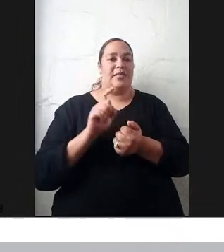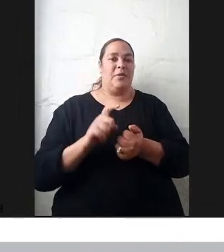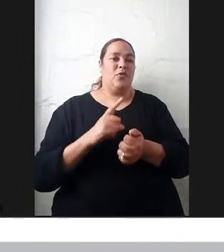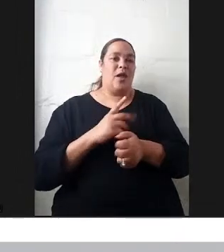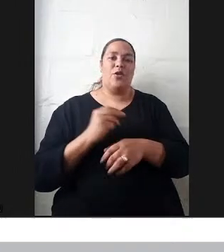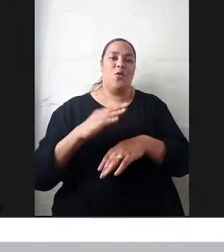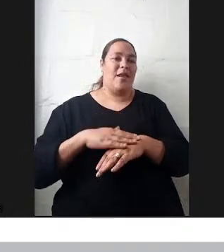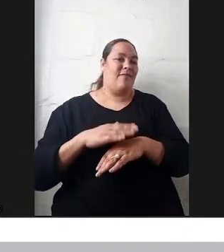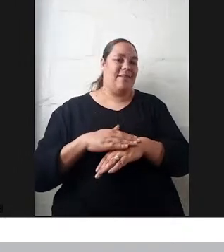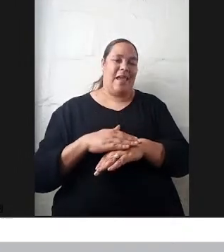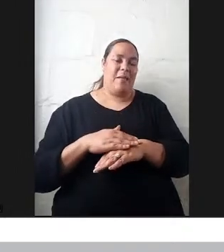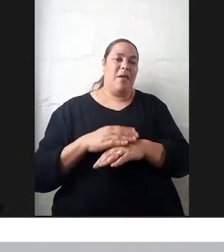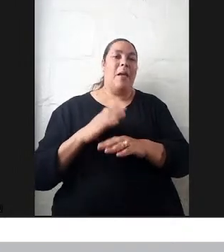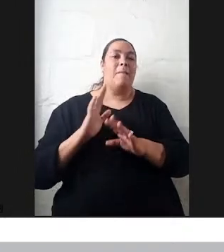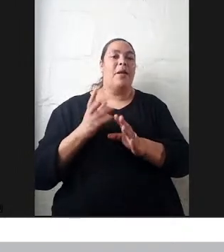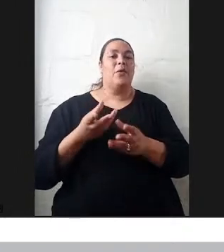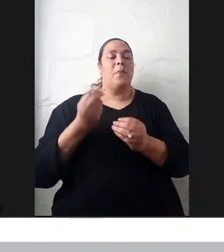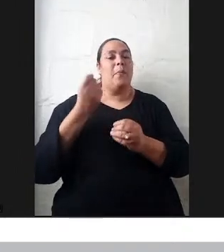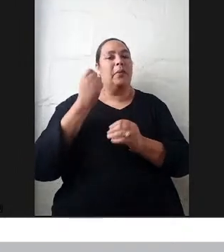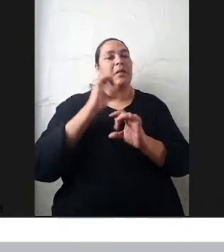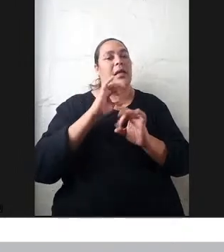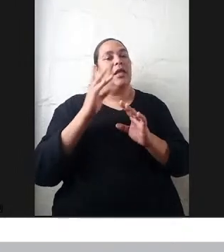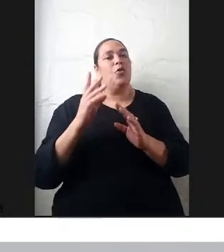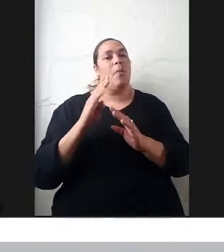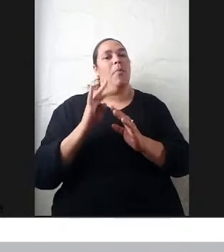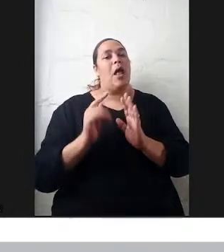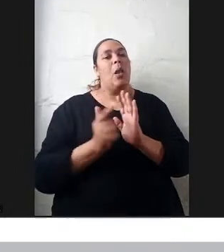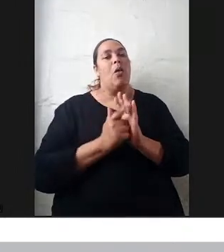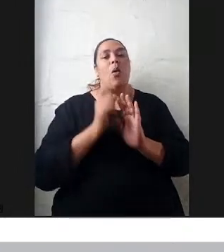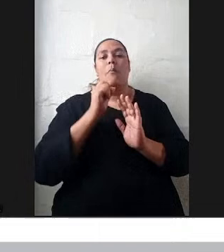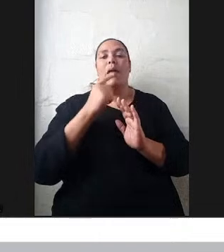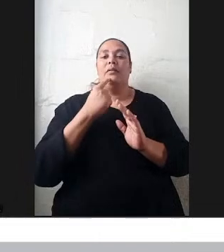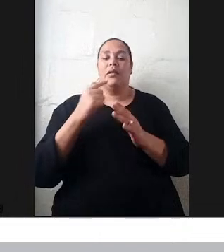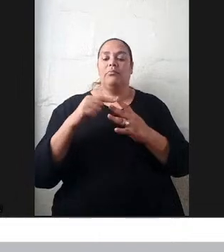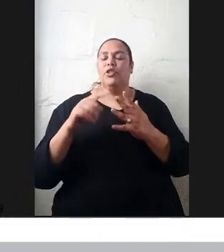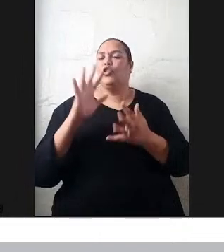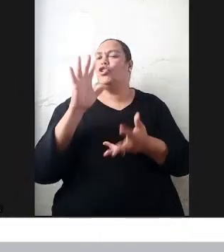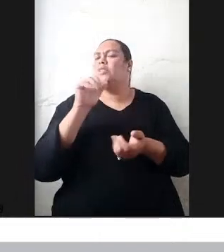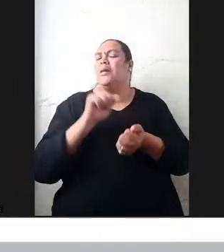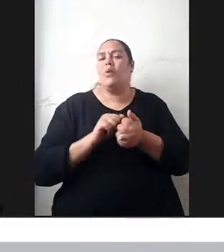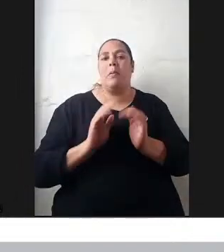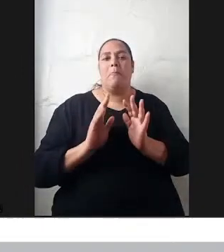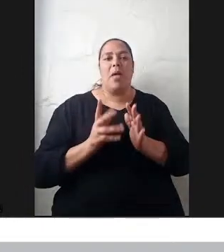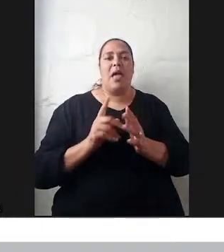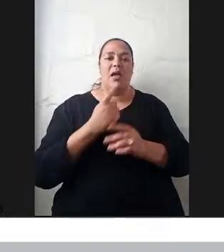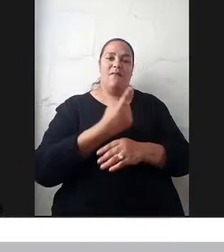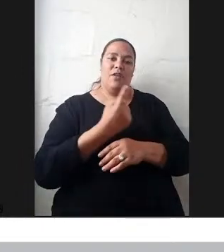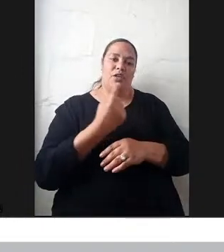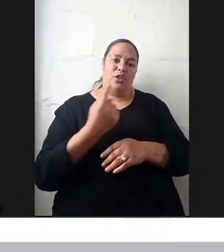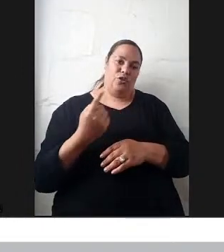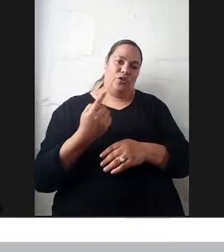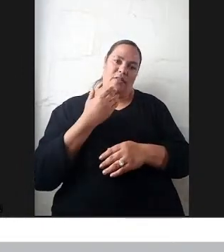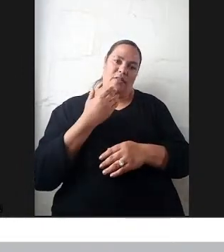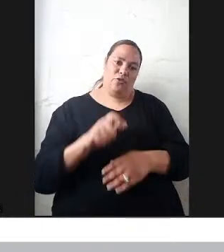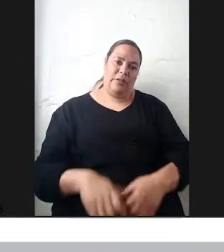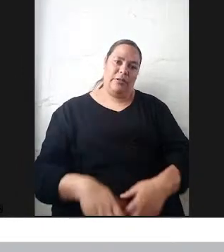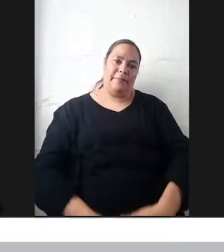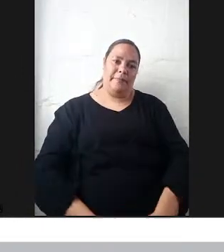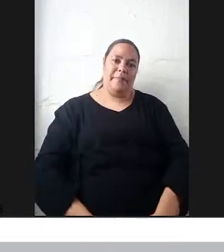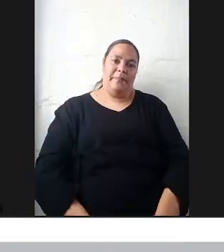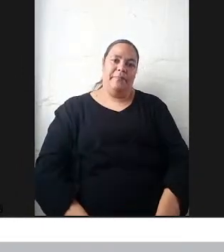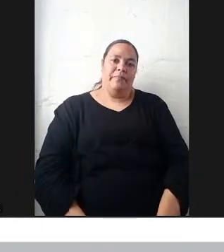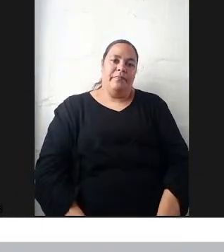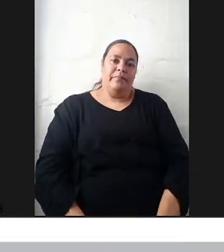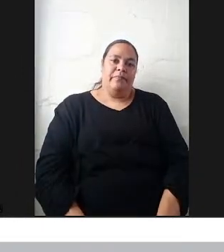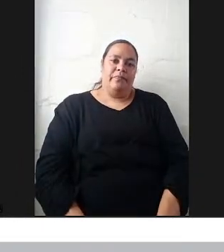just to get understanding of the bylaws that they were mentioning, just a summary of each. Thank you, Chair. Yes,